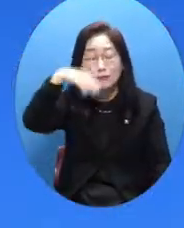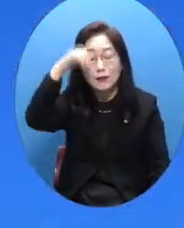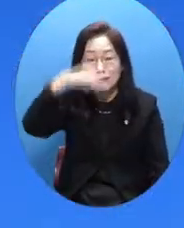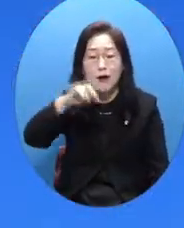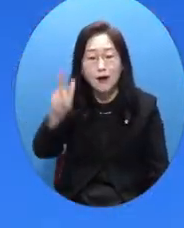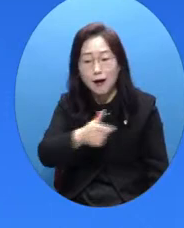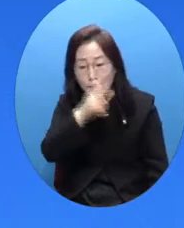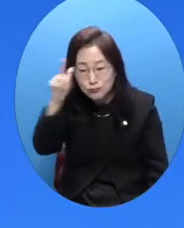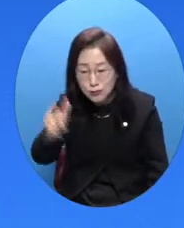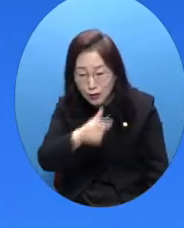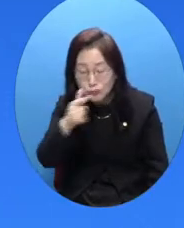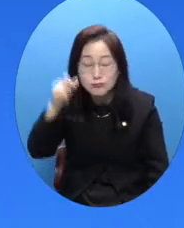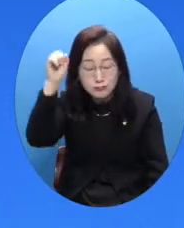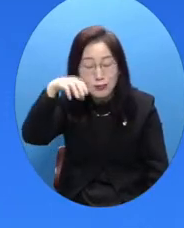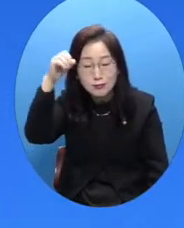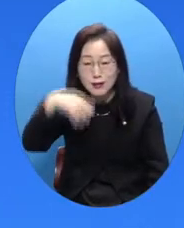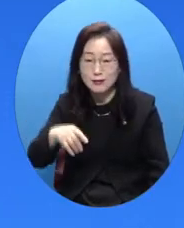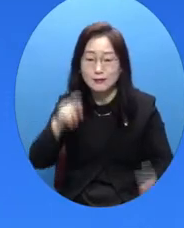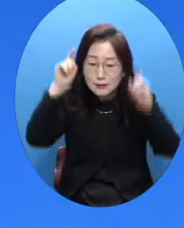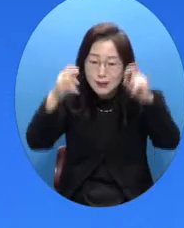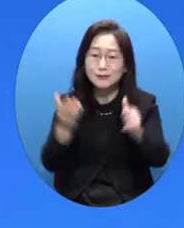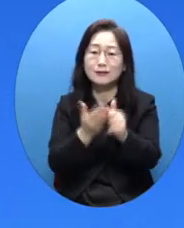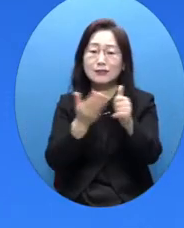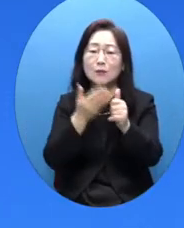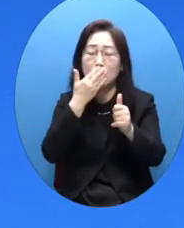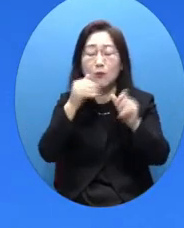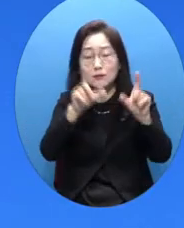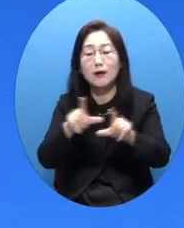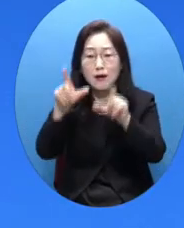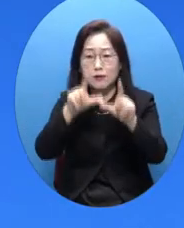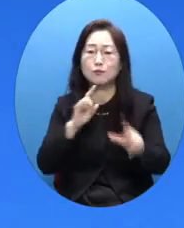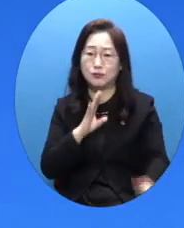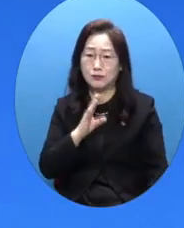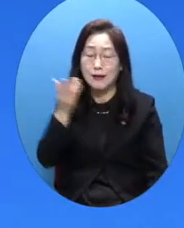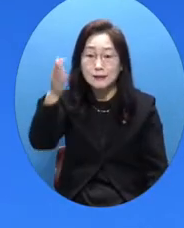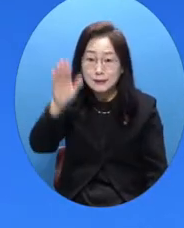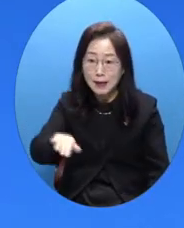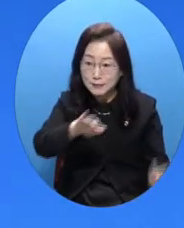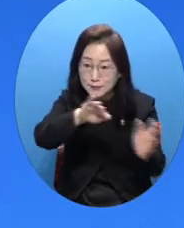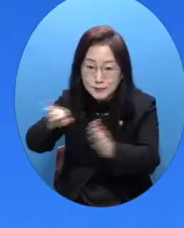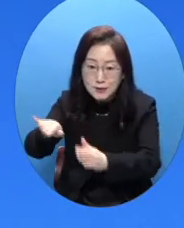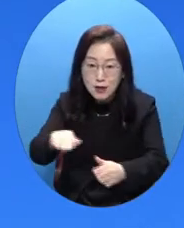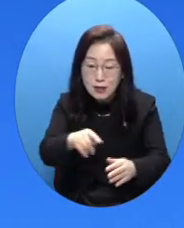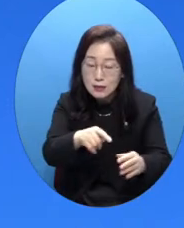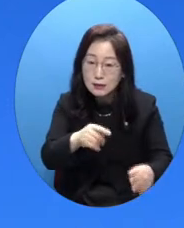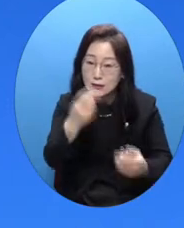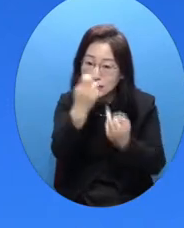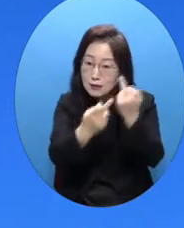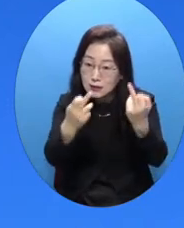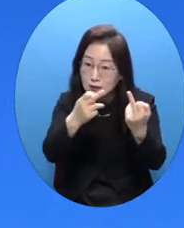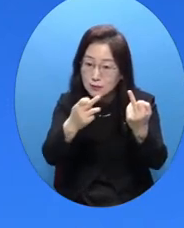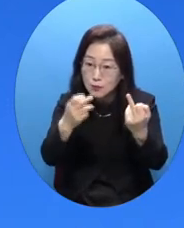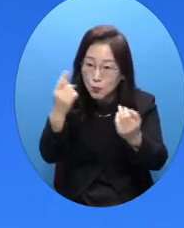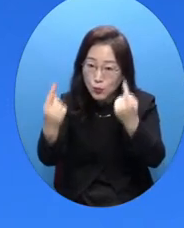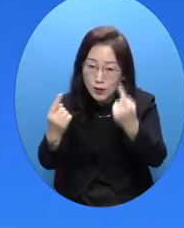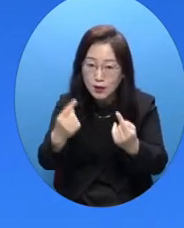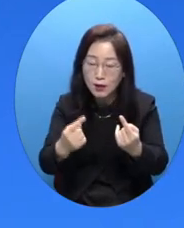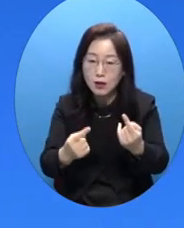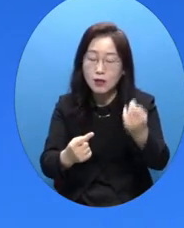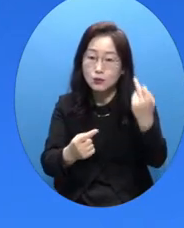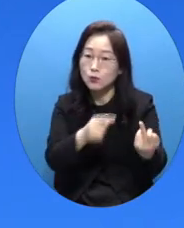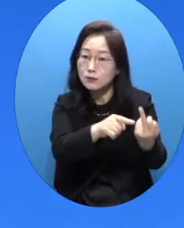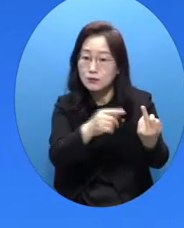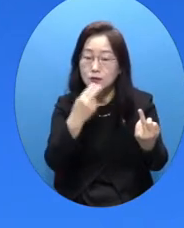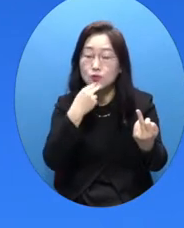they just lived a daily life like that taking care of the flocks but in the same circumstances same environment